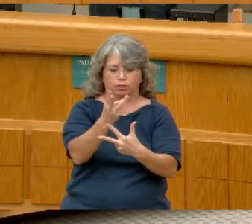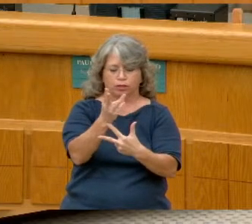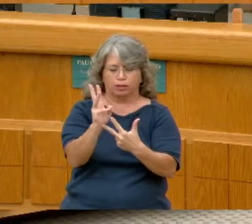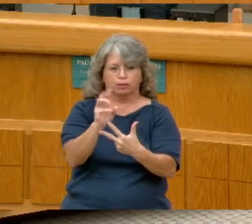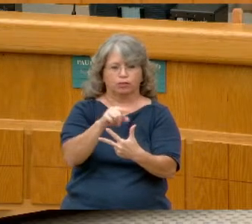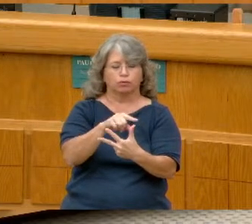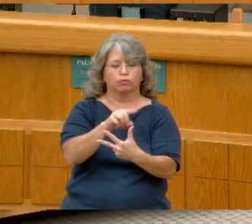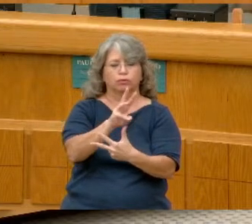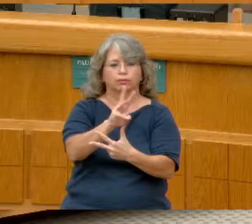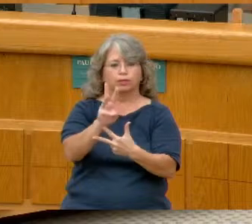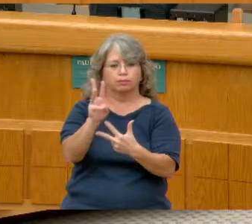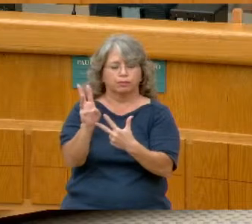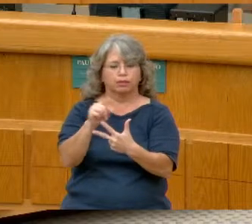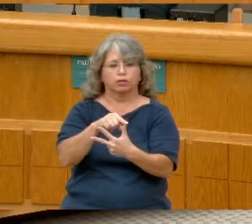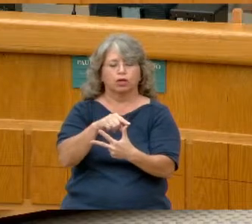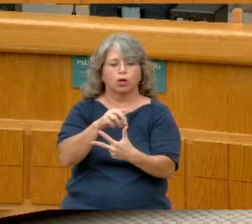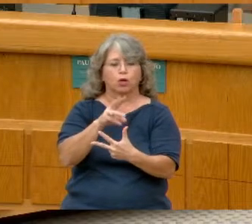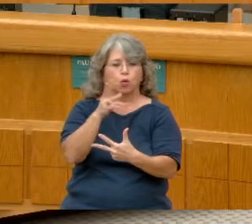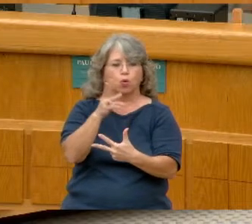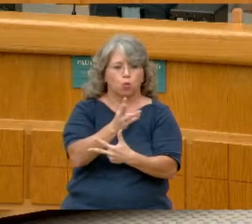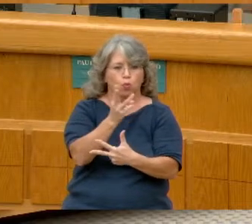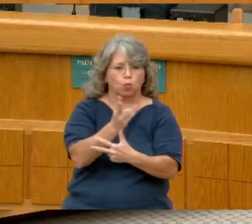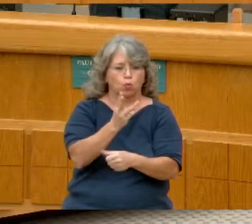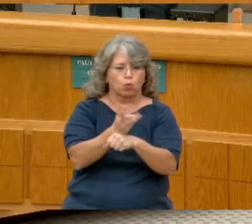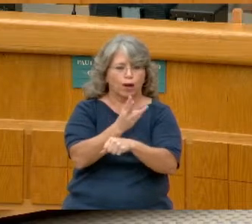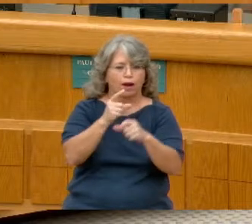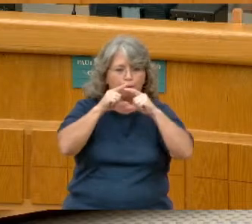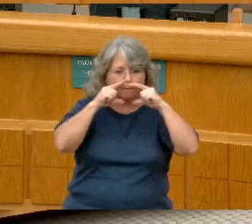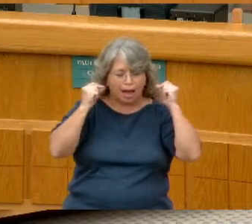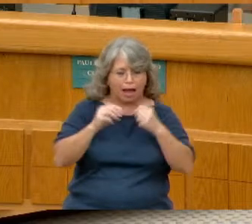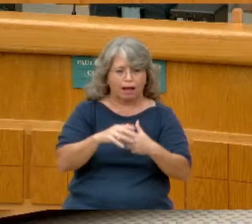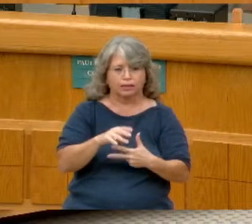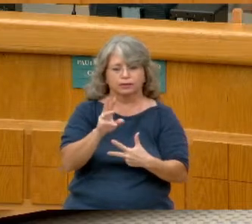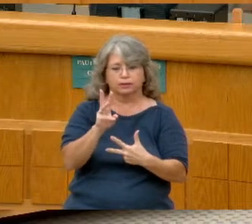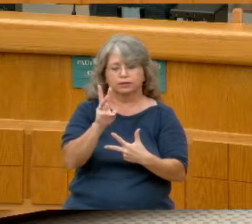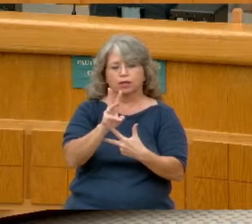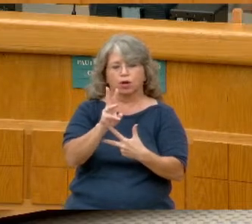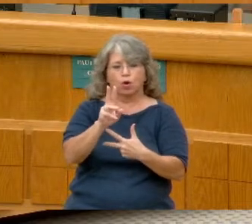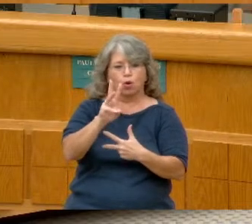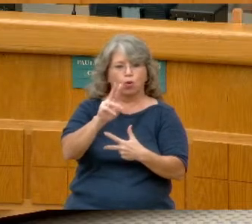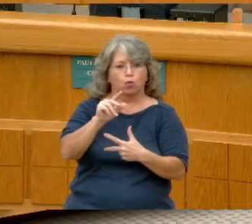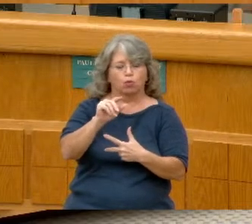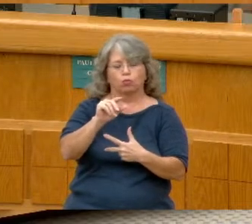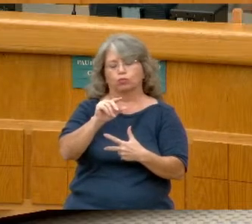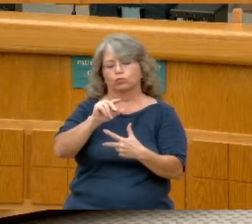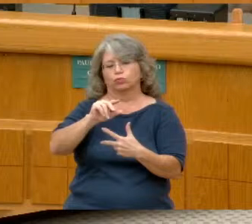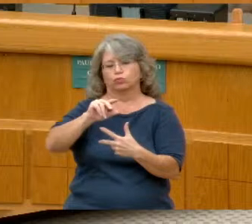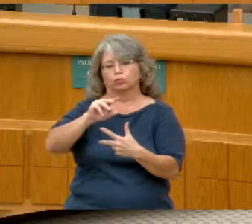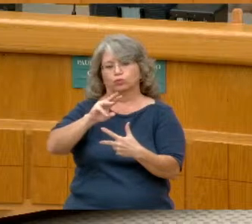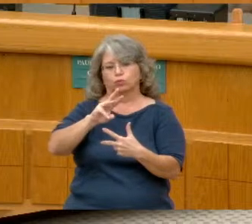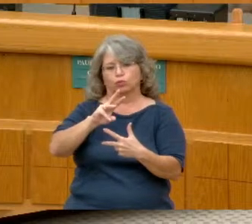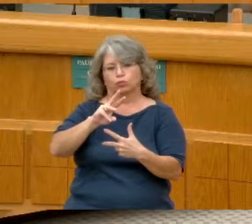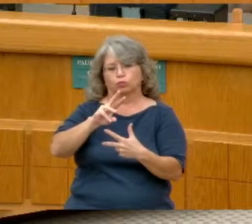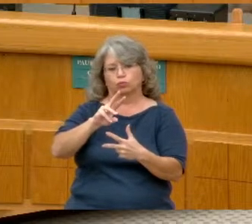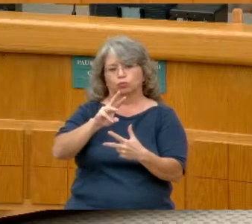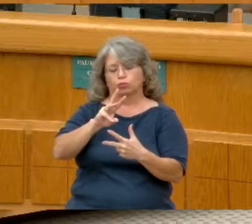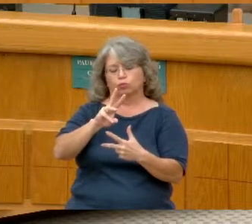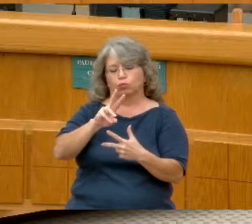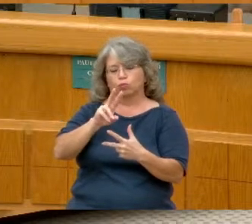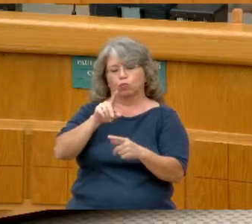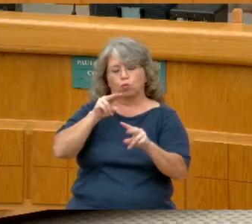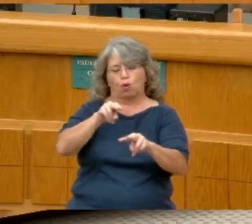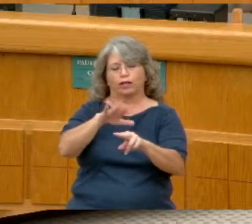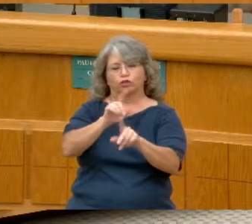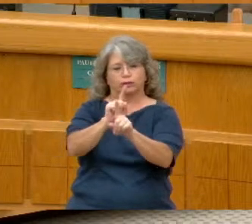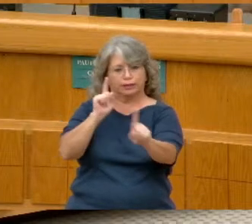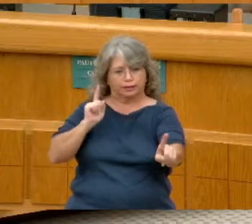and always washing your hands frequently. Do not touch your eyes, nose, or mouth with unwashed hands for